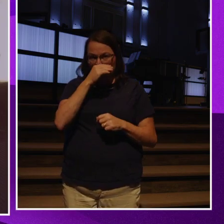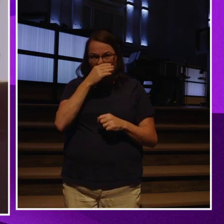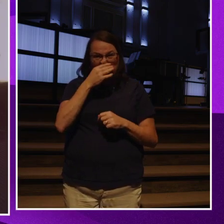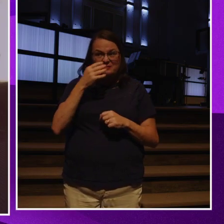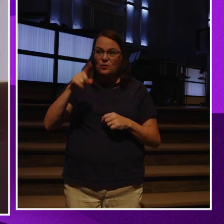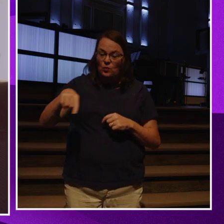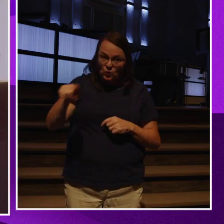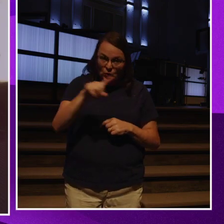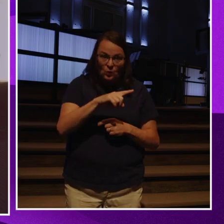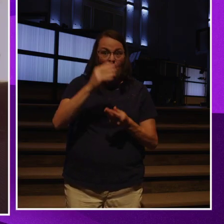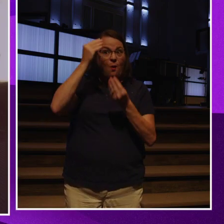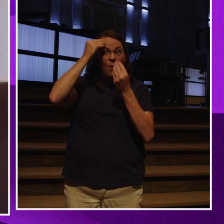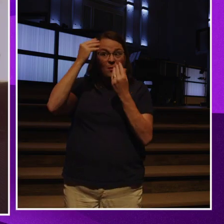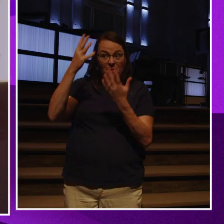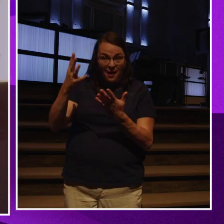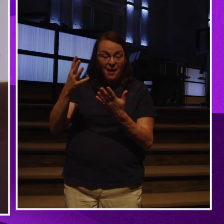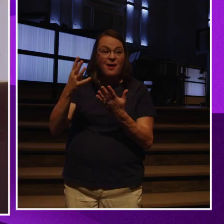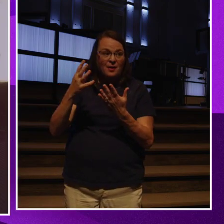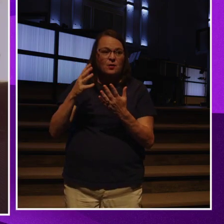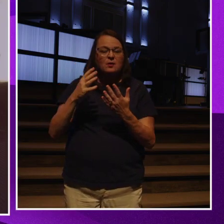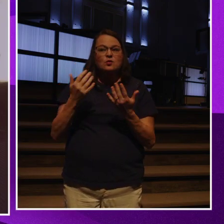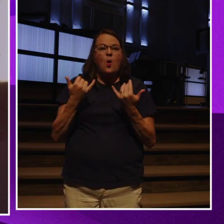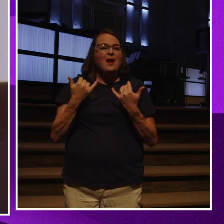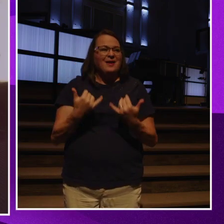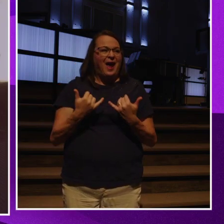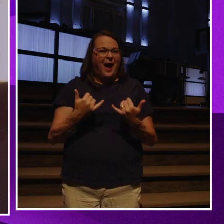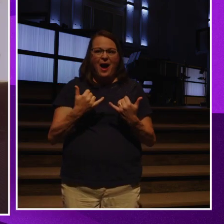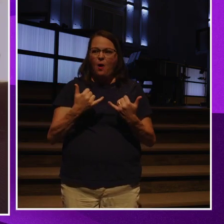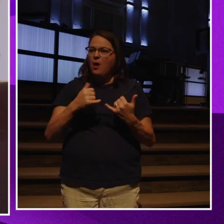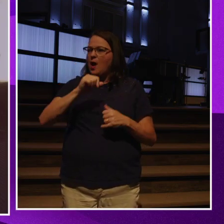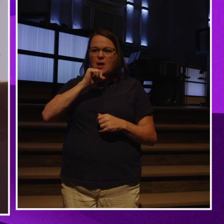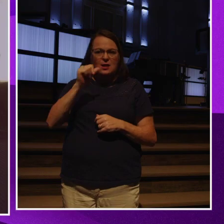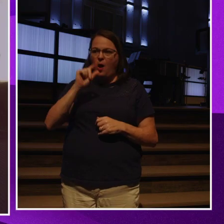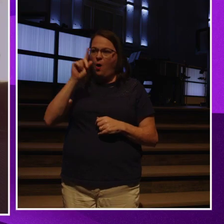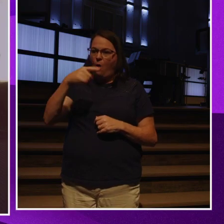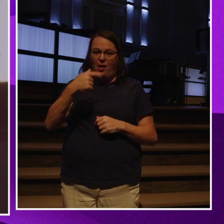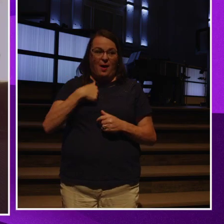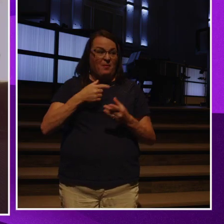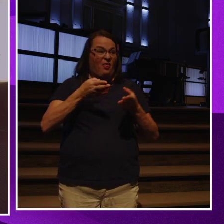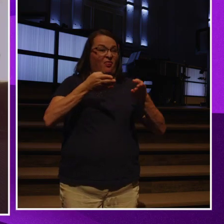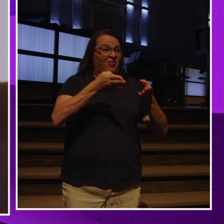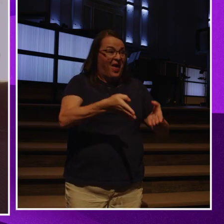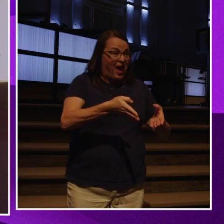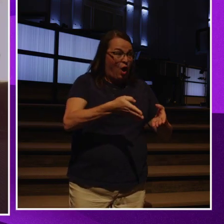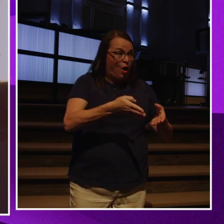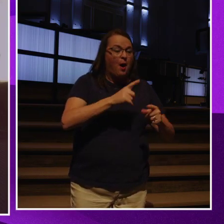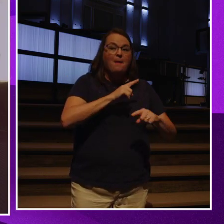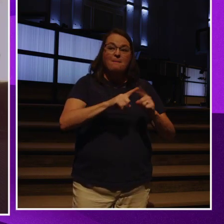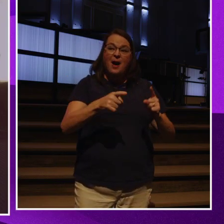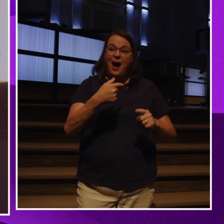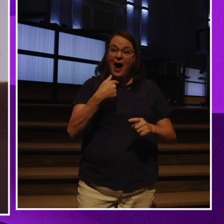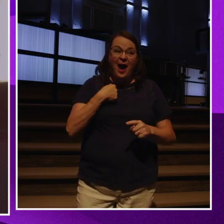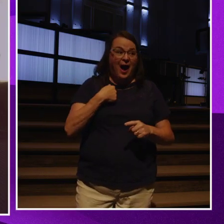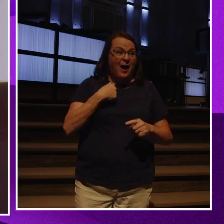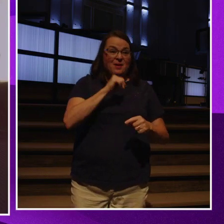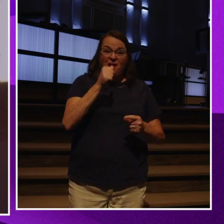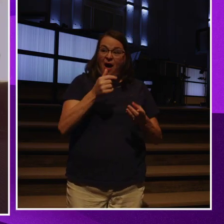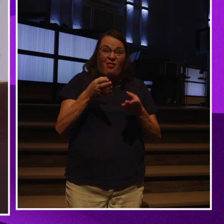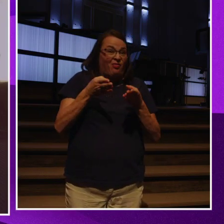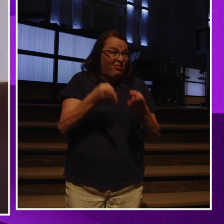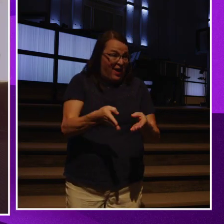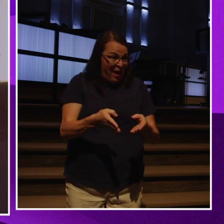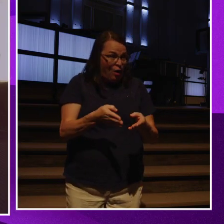always obeyed, so now, not only as in my presence, but much more in my absence, work out your